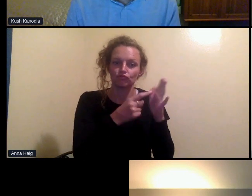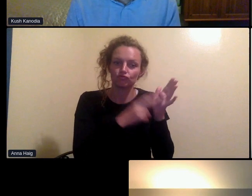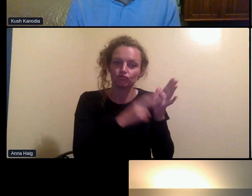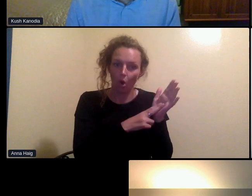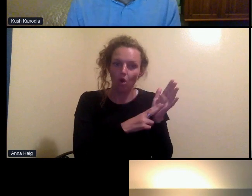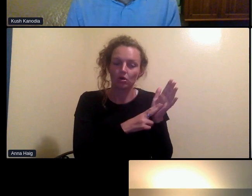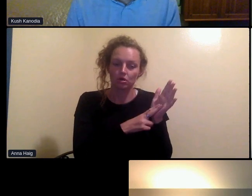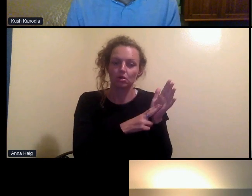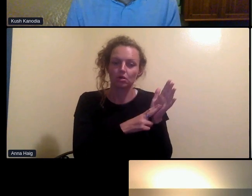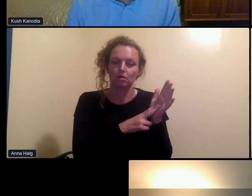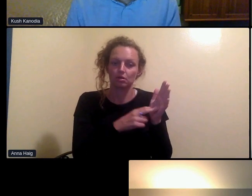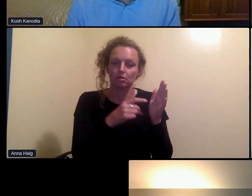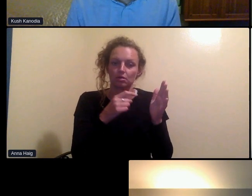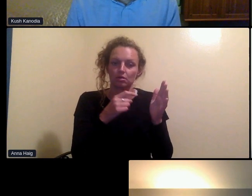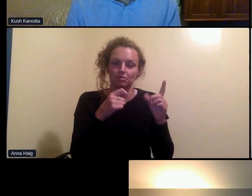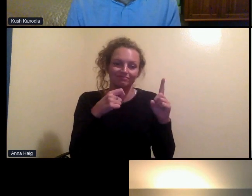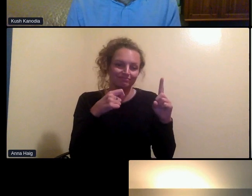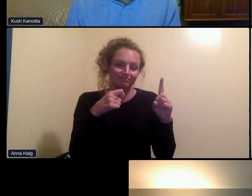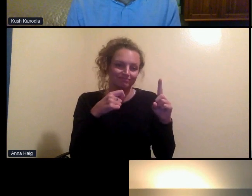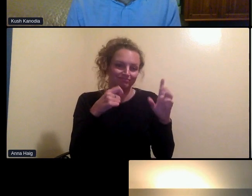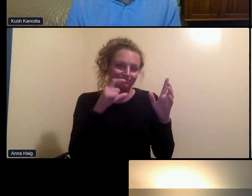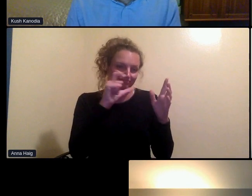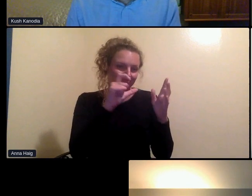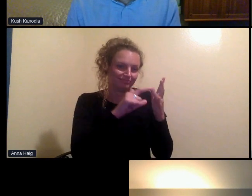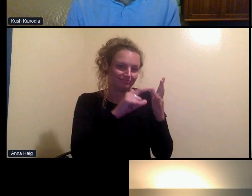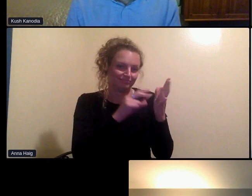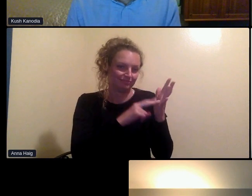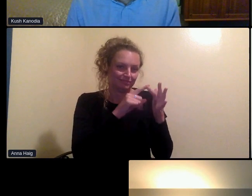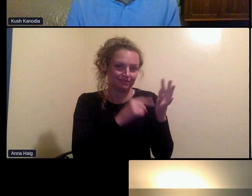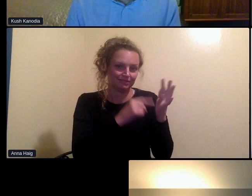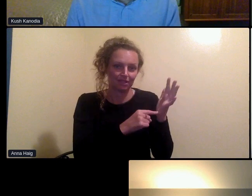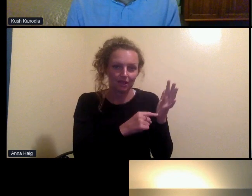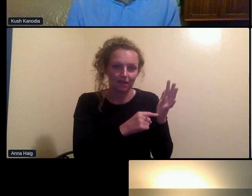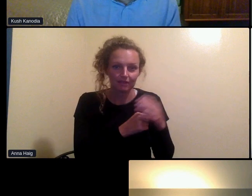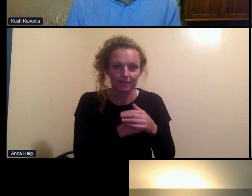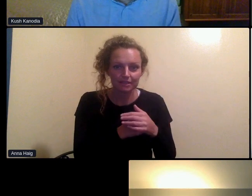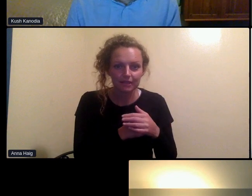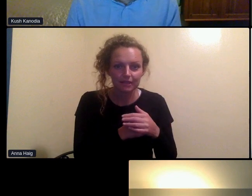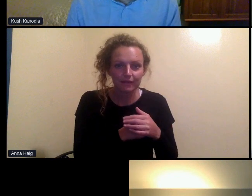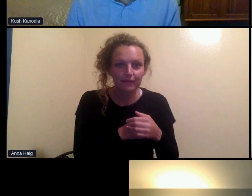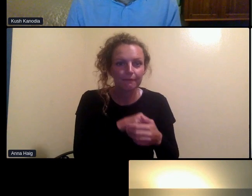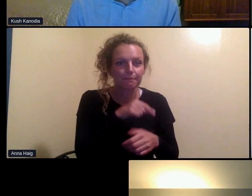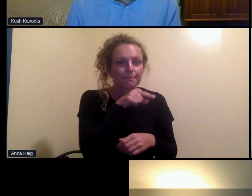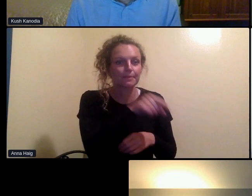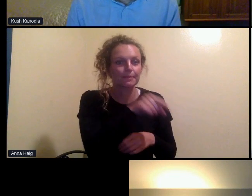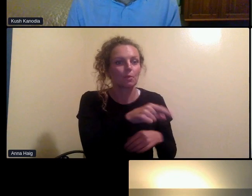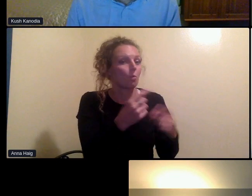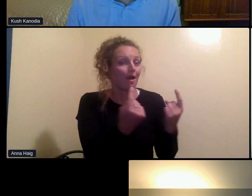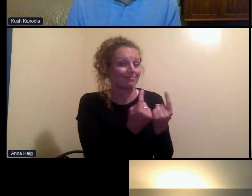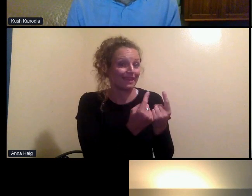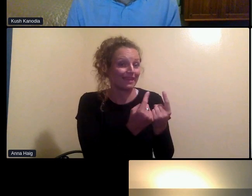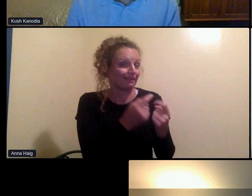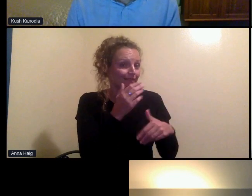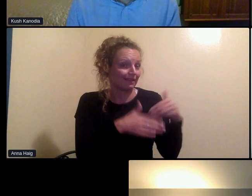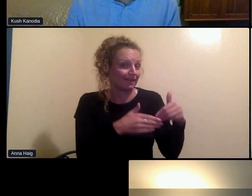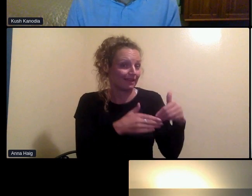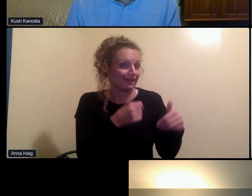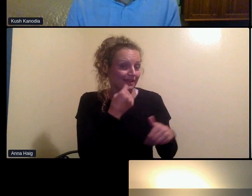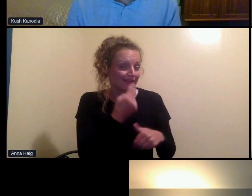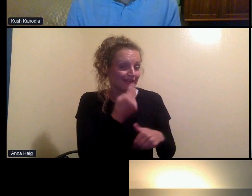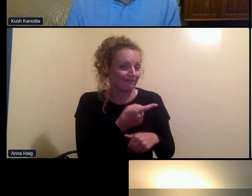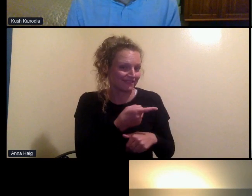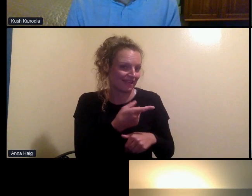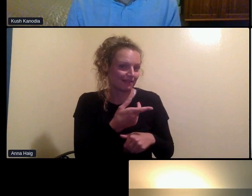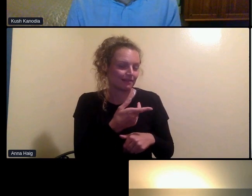of accessible travel, and having him on the call is great. But one thing that he didn't mention is that, well, because he doesn't want everybody to know, but the